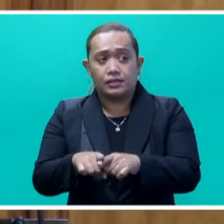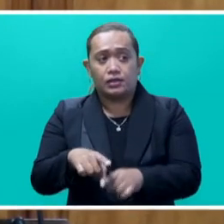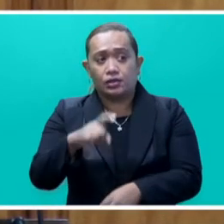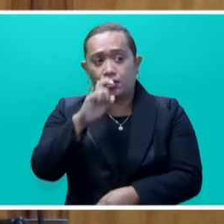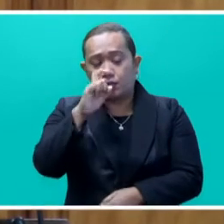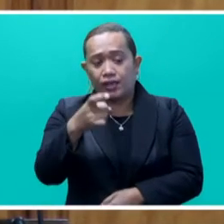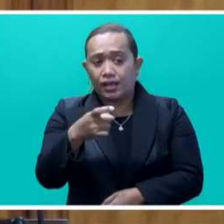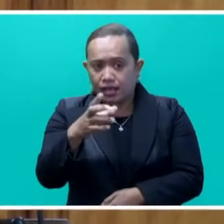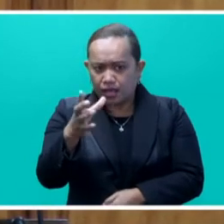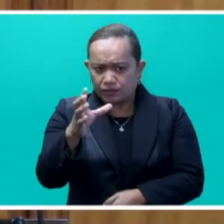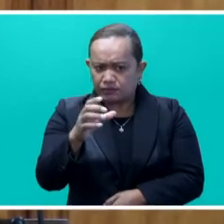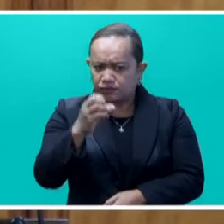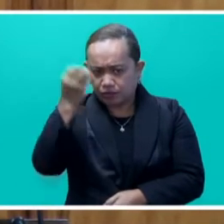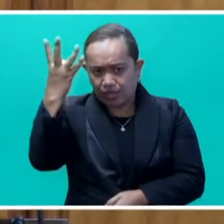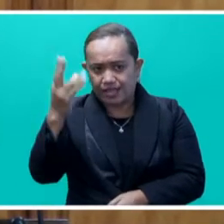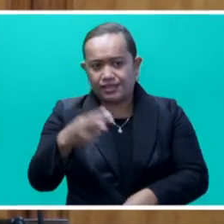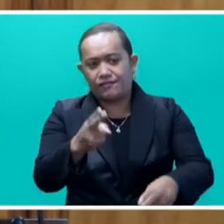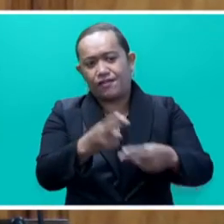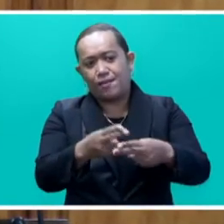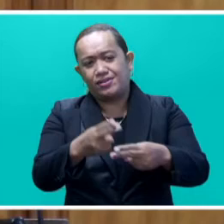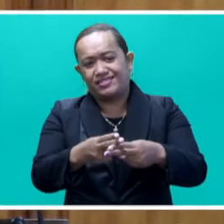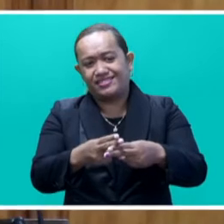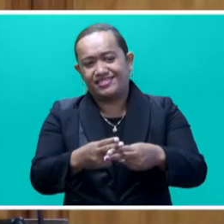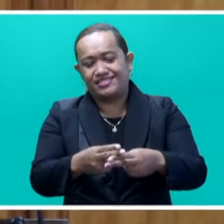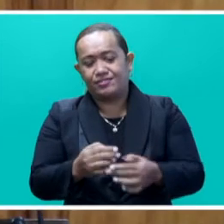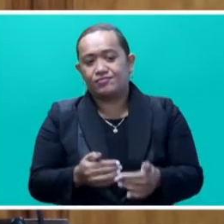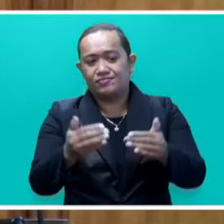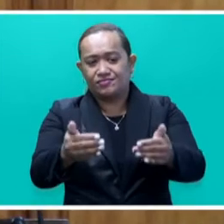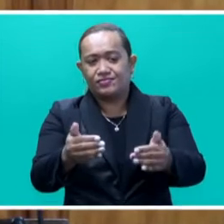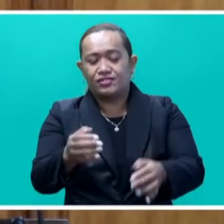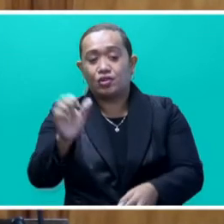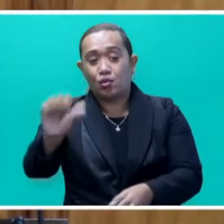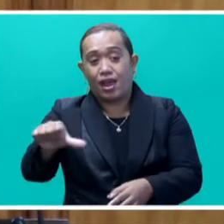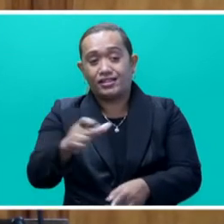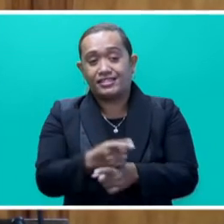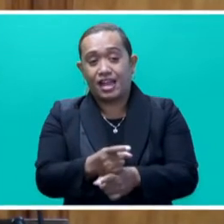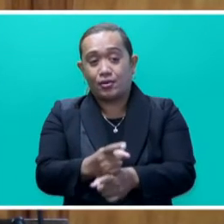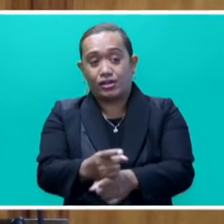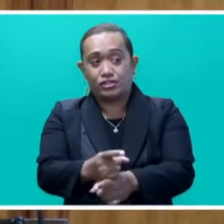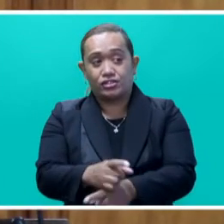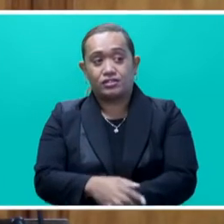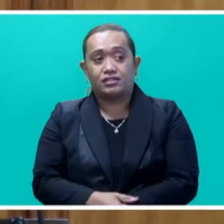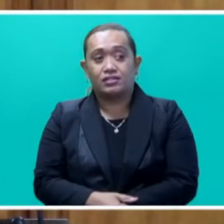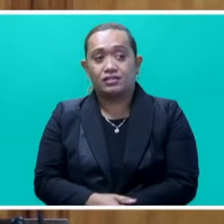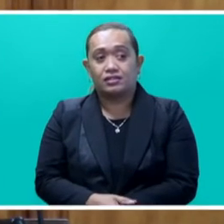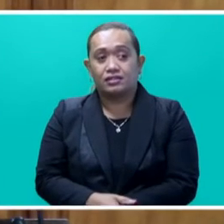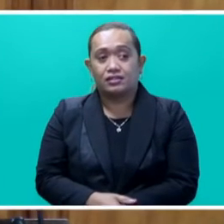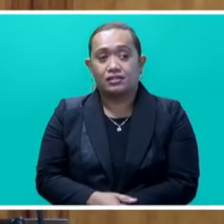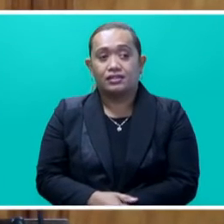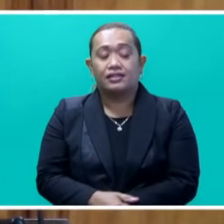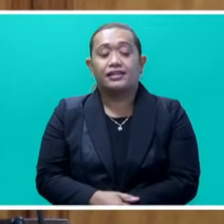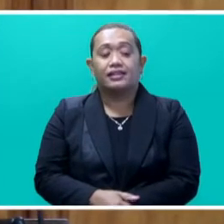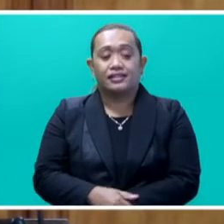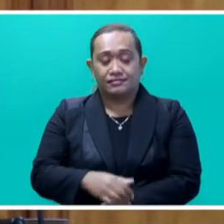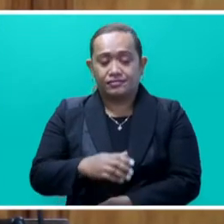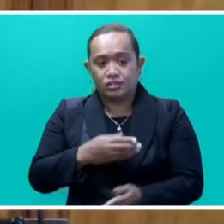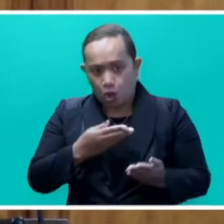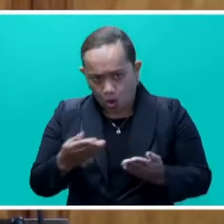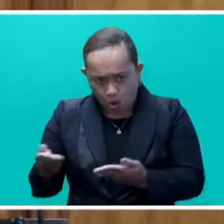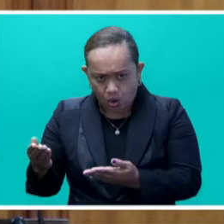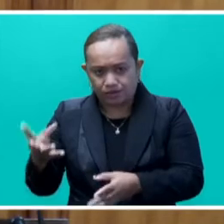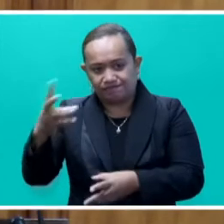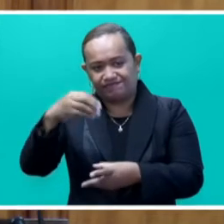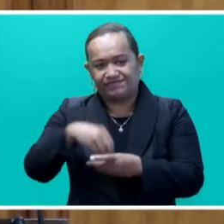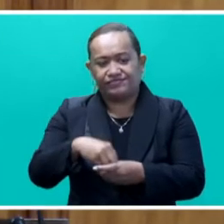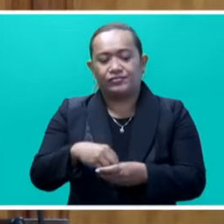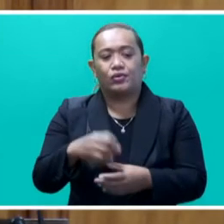farmers in heading in the right direction. It is an honor to be associated with a government that has continued to